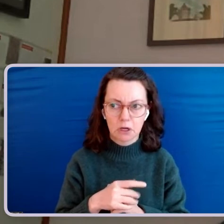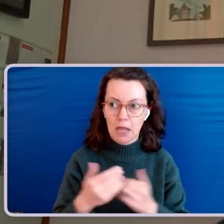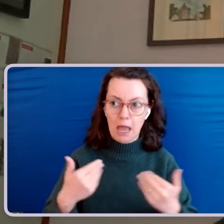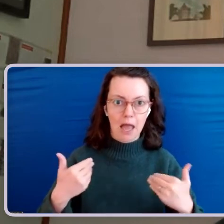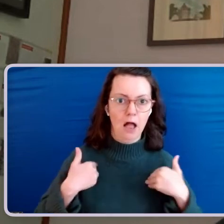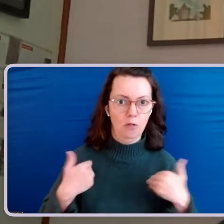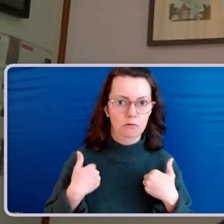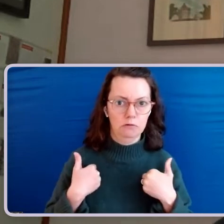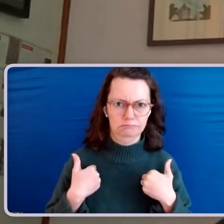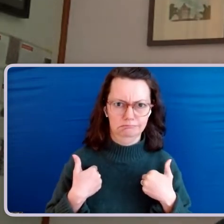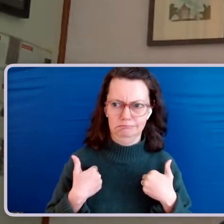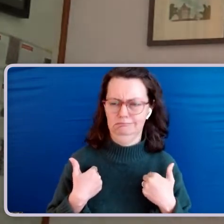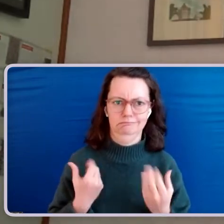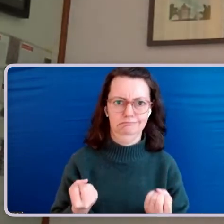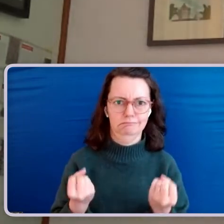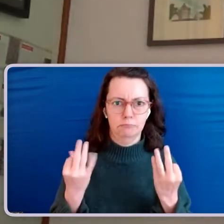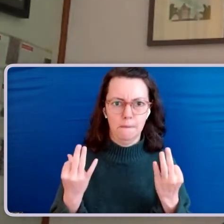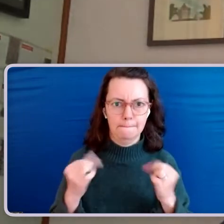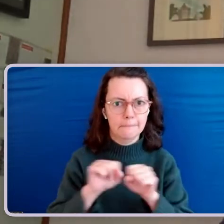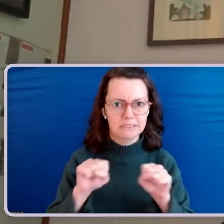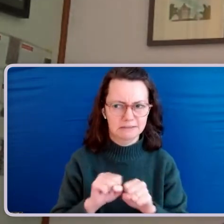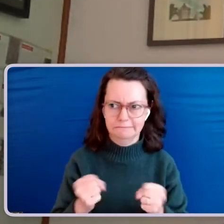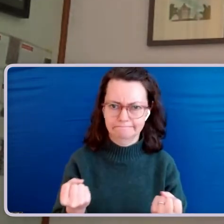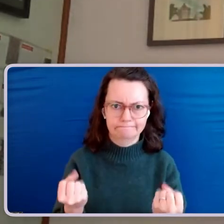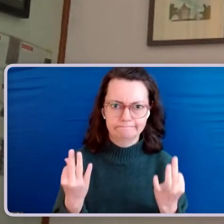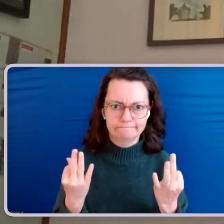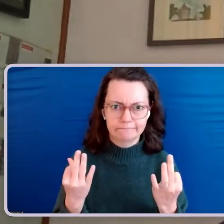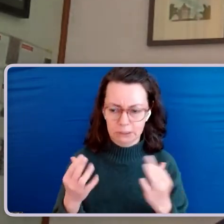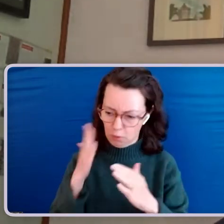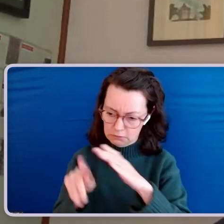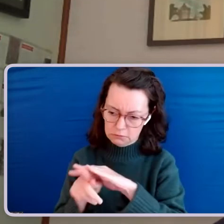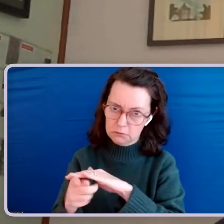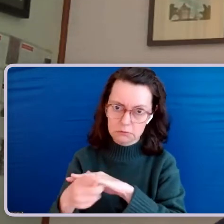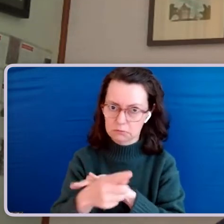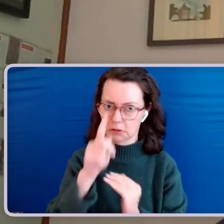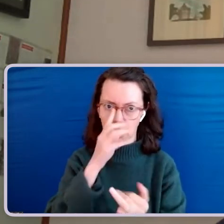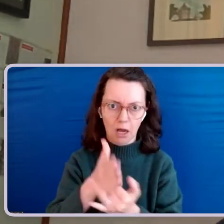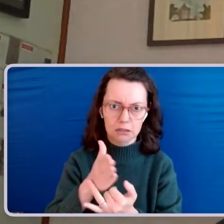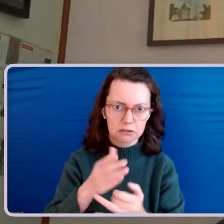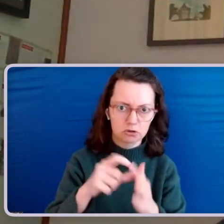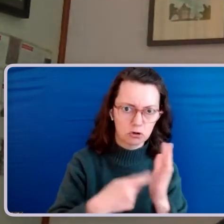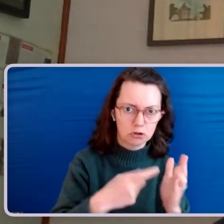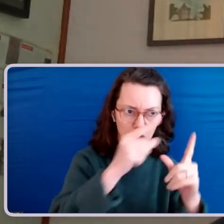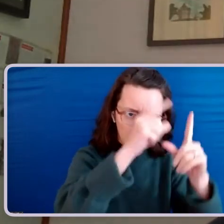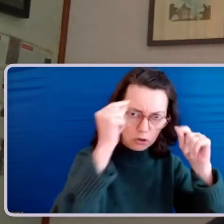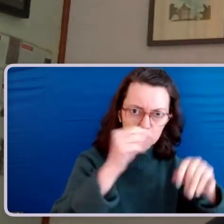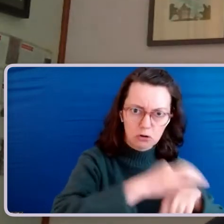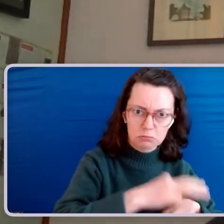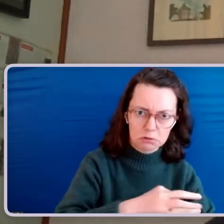absolutely collapsed. I think we forget that many of us in the community have an